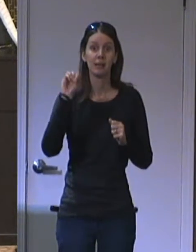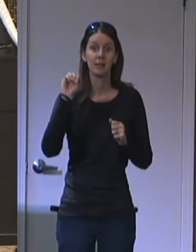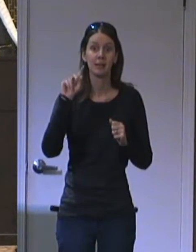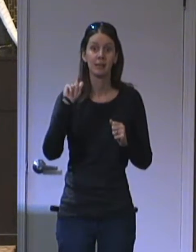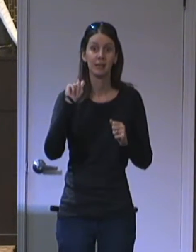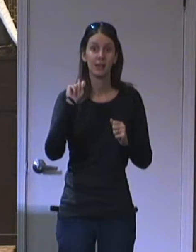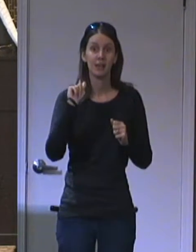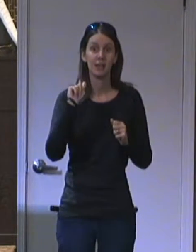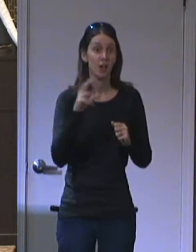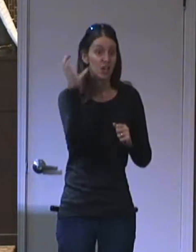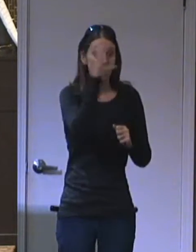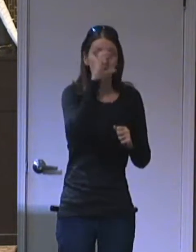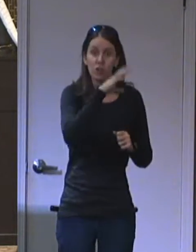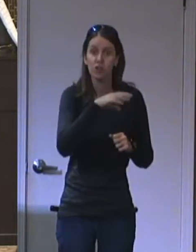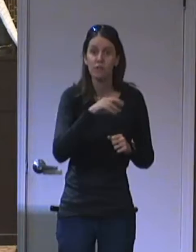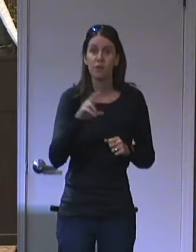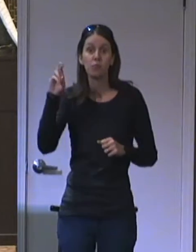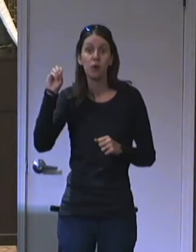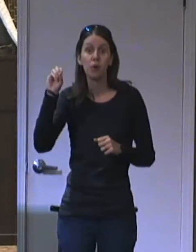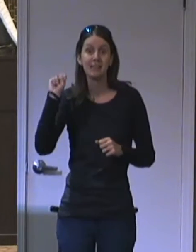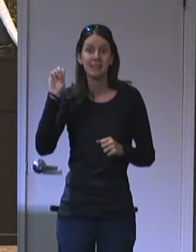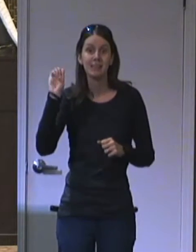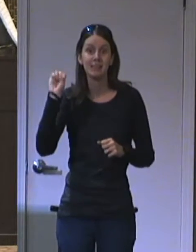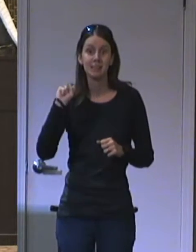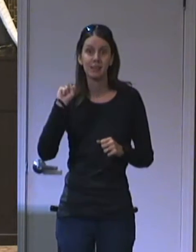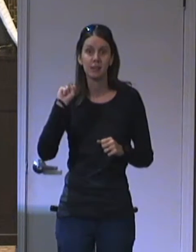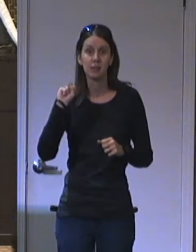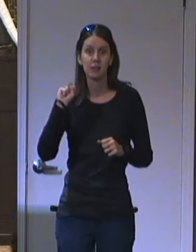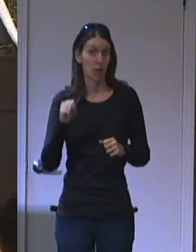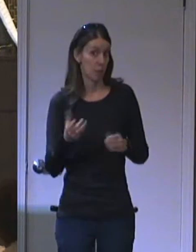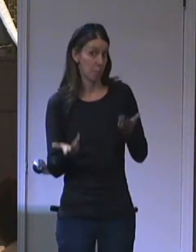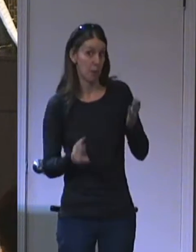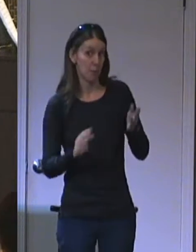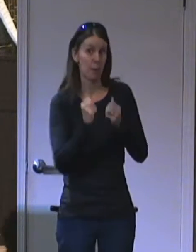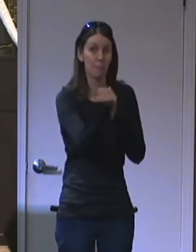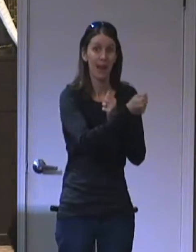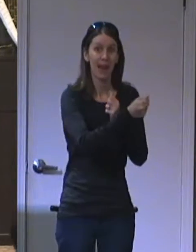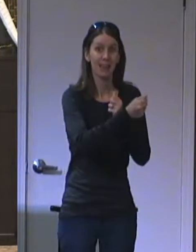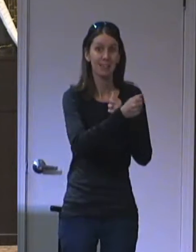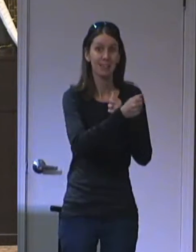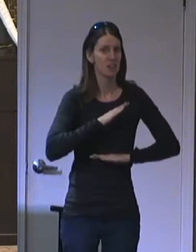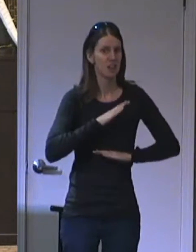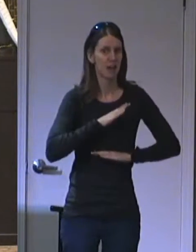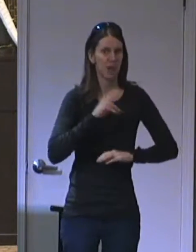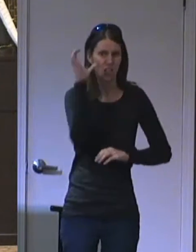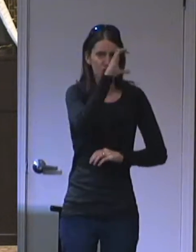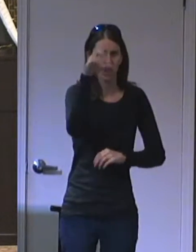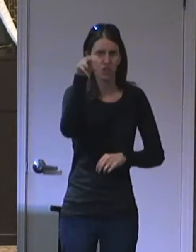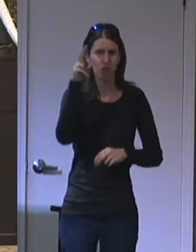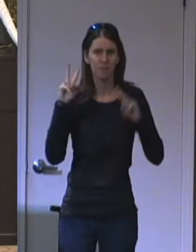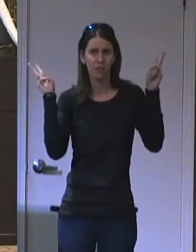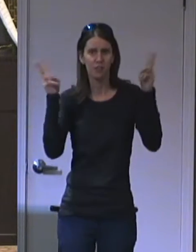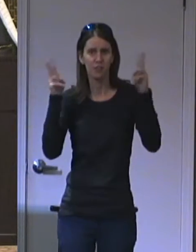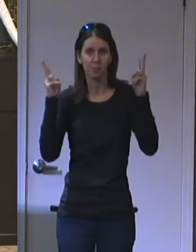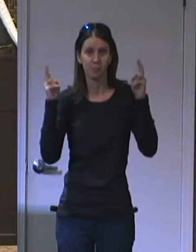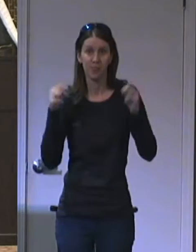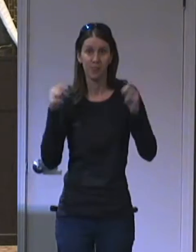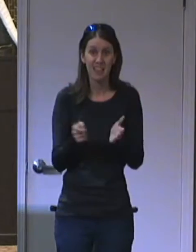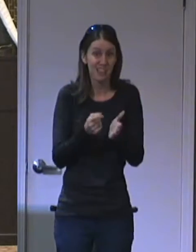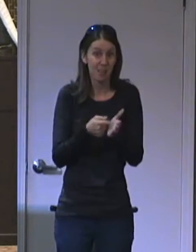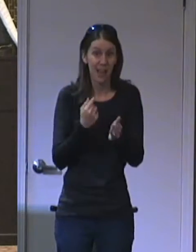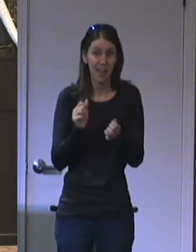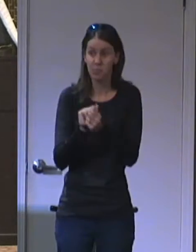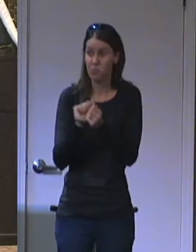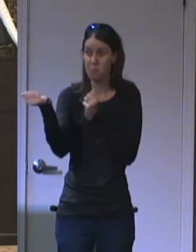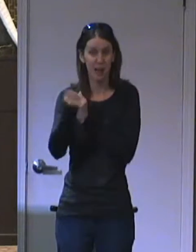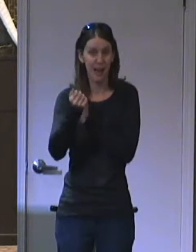pass contentment looking for victory." There are many times in our lives we pass up things of great beauty and